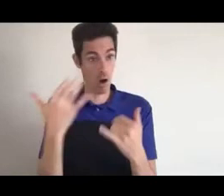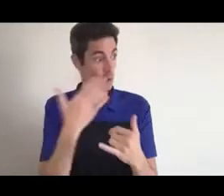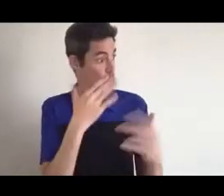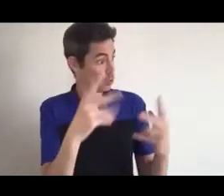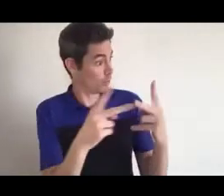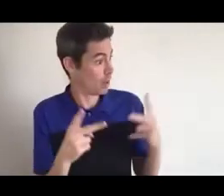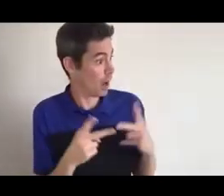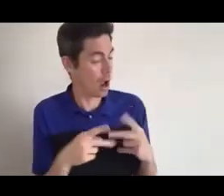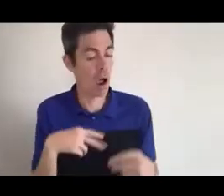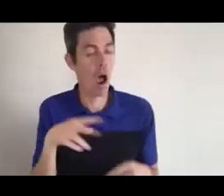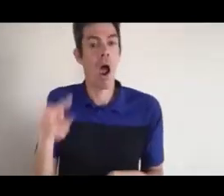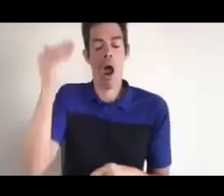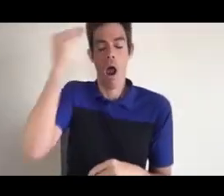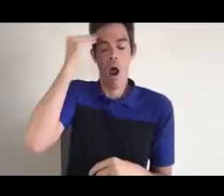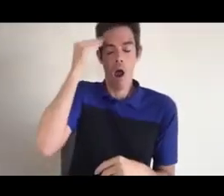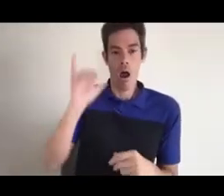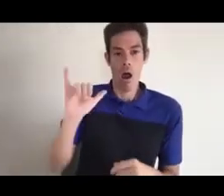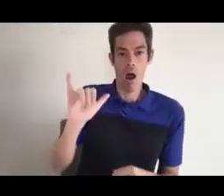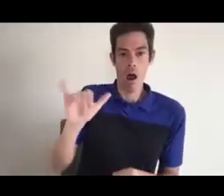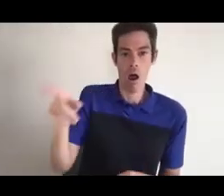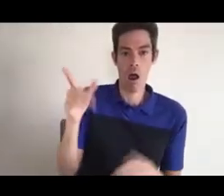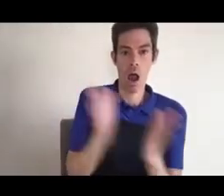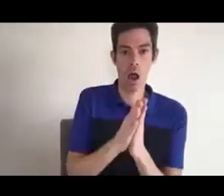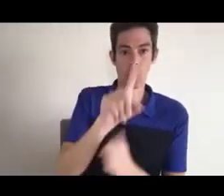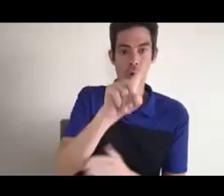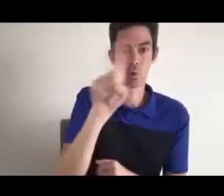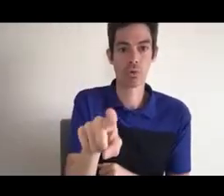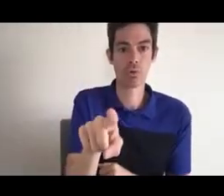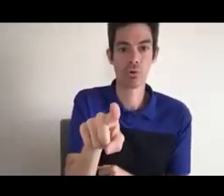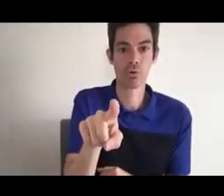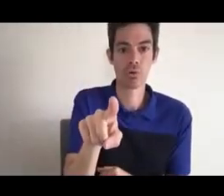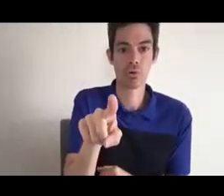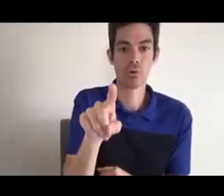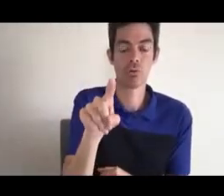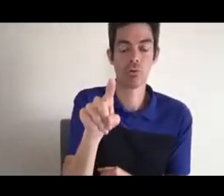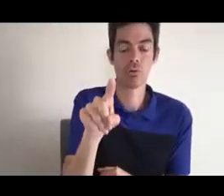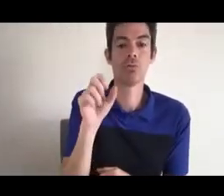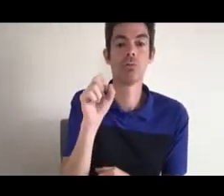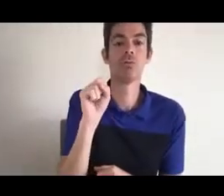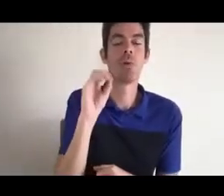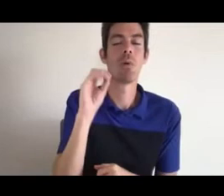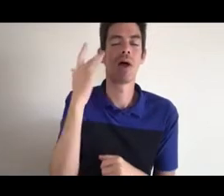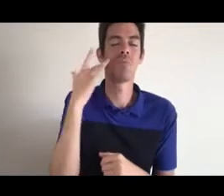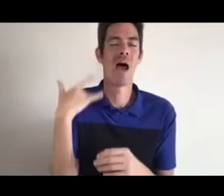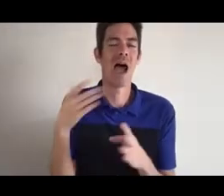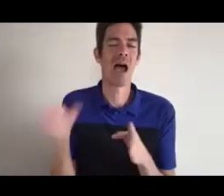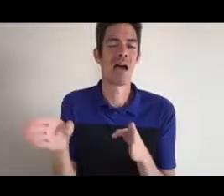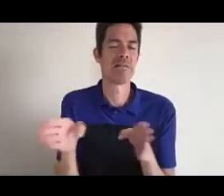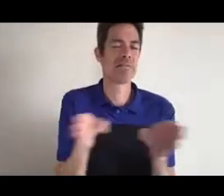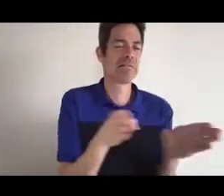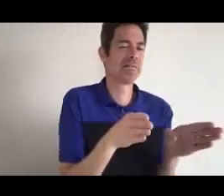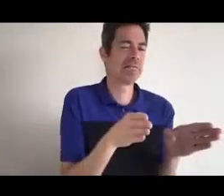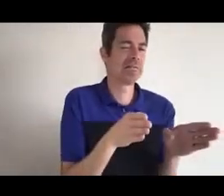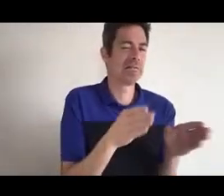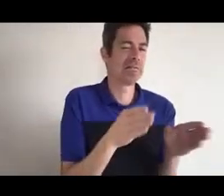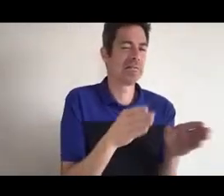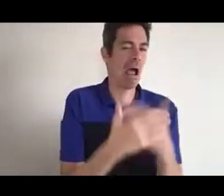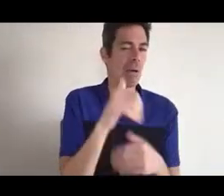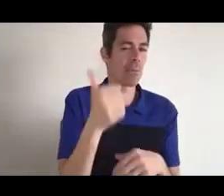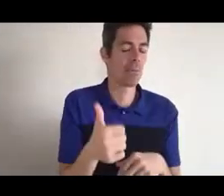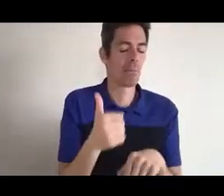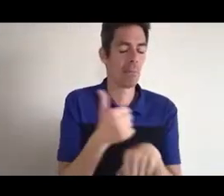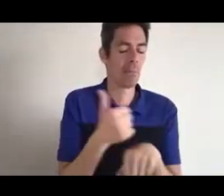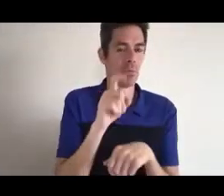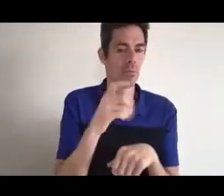question, world is a good place, they would say, okay, I understand that they're asking a question. So that's why I